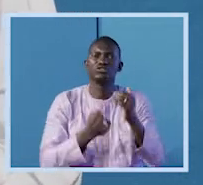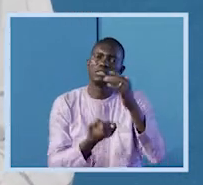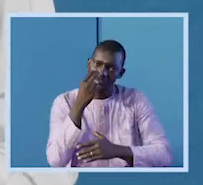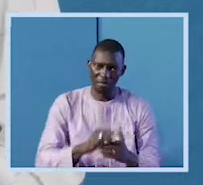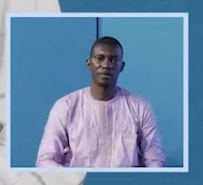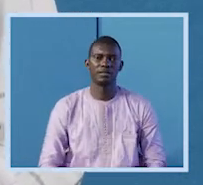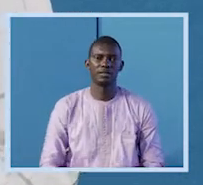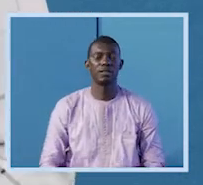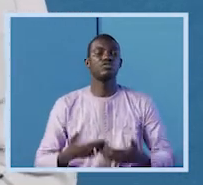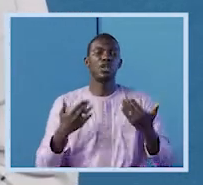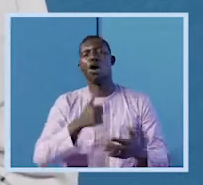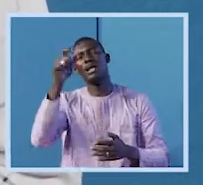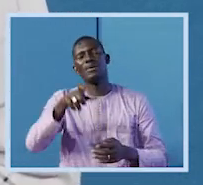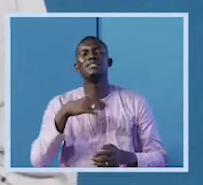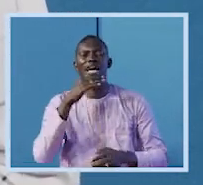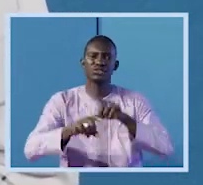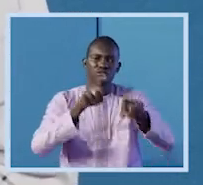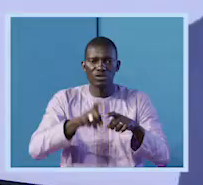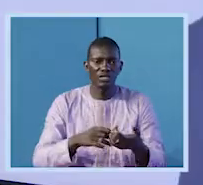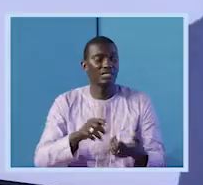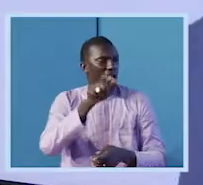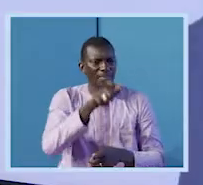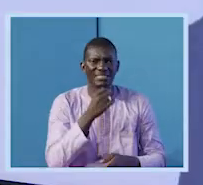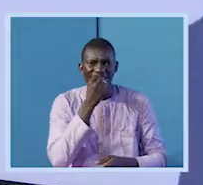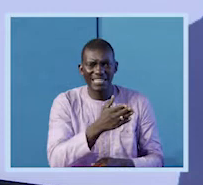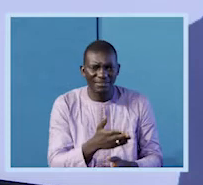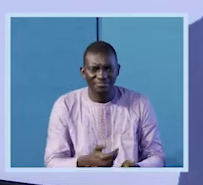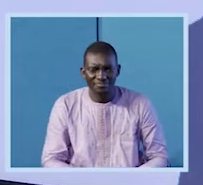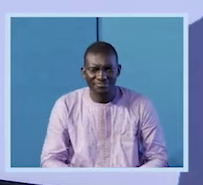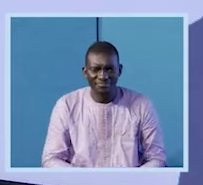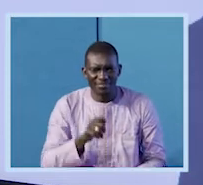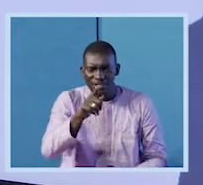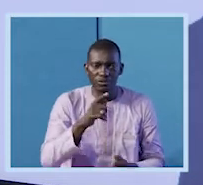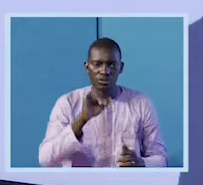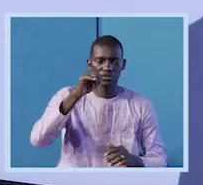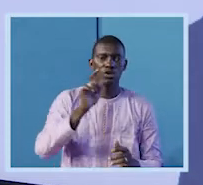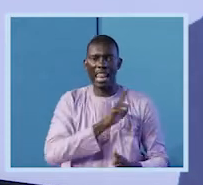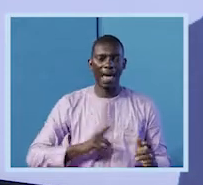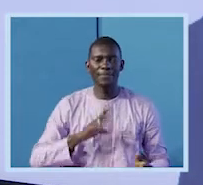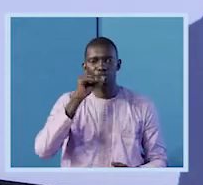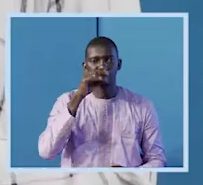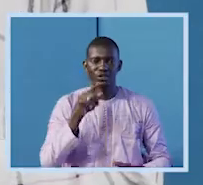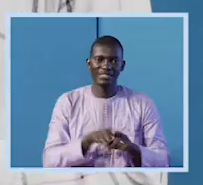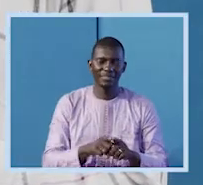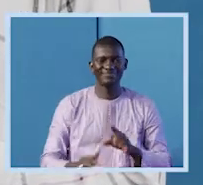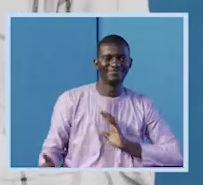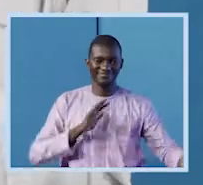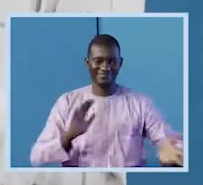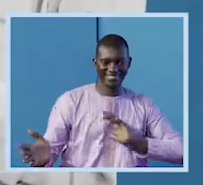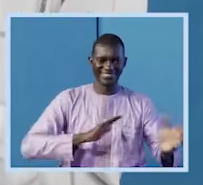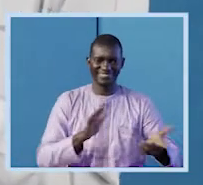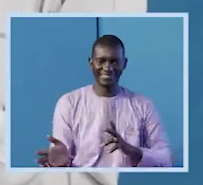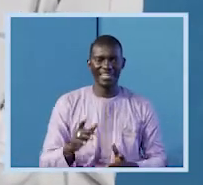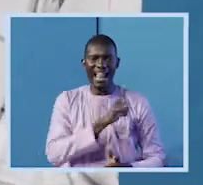development. Somebody just asked a question. The person said that, your gestures are too much. So is it because that you are used